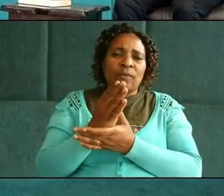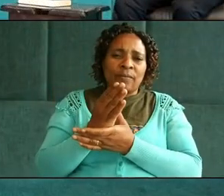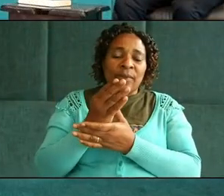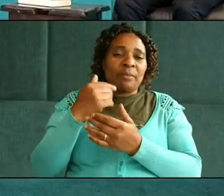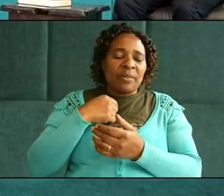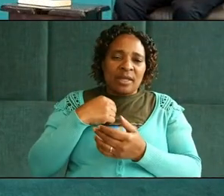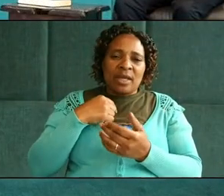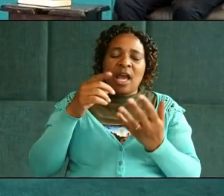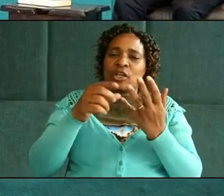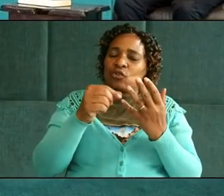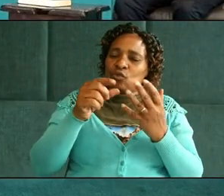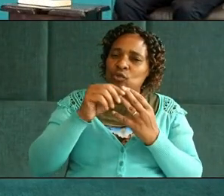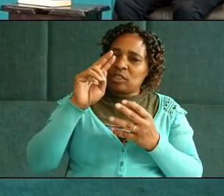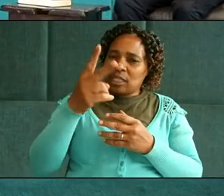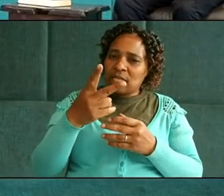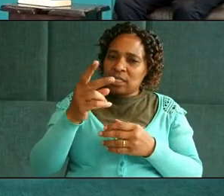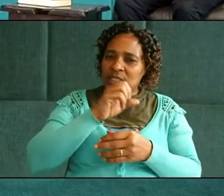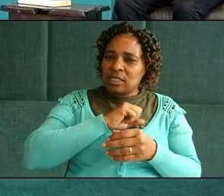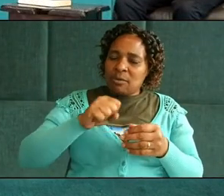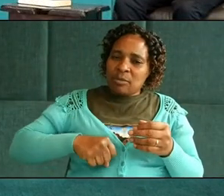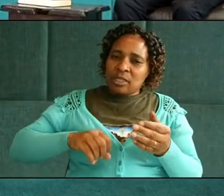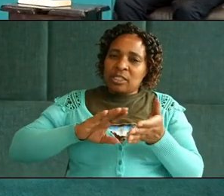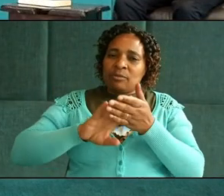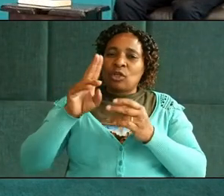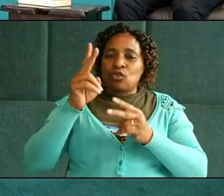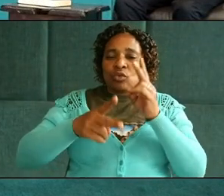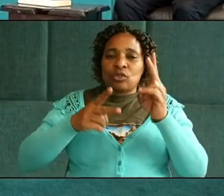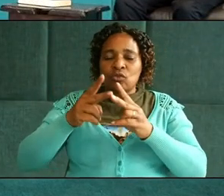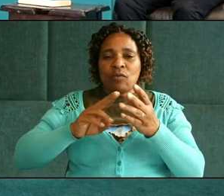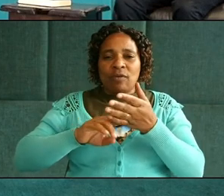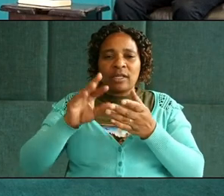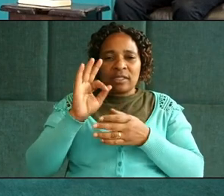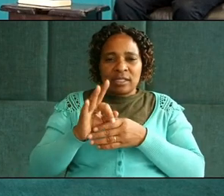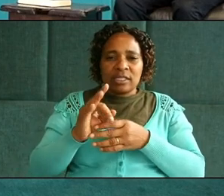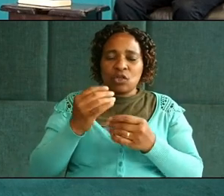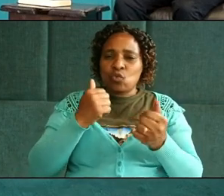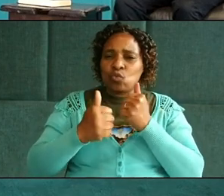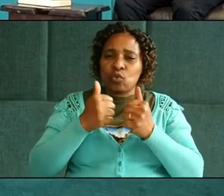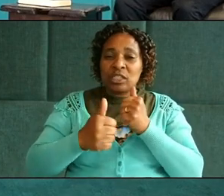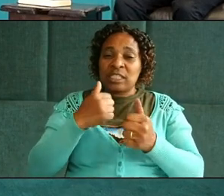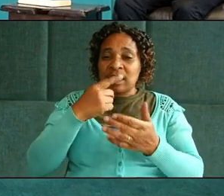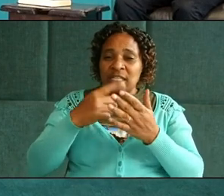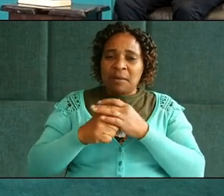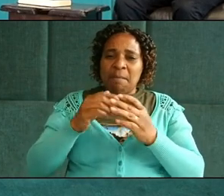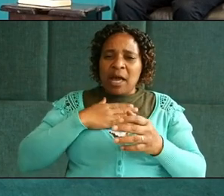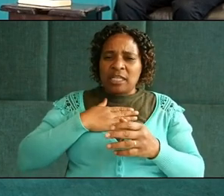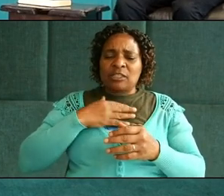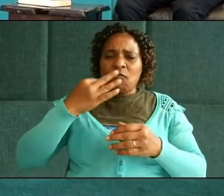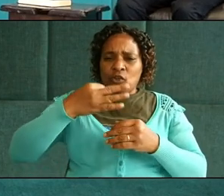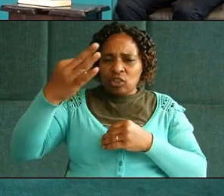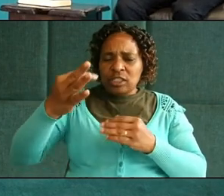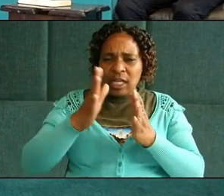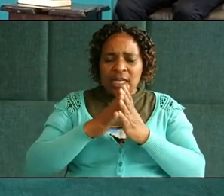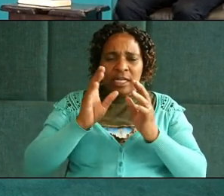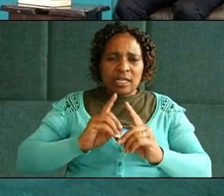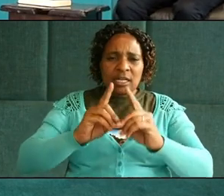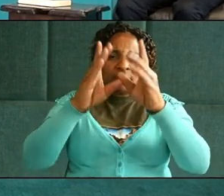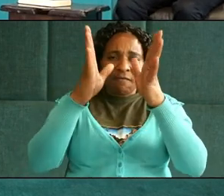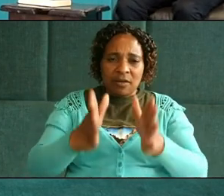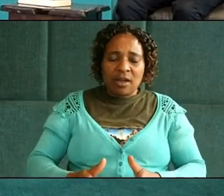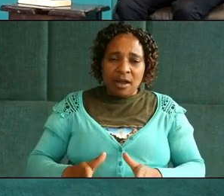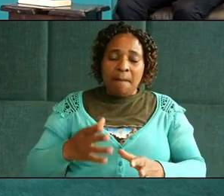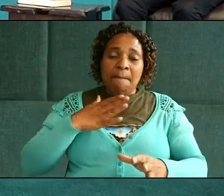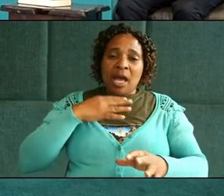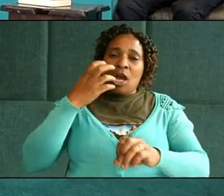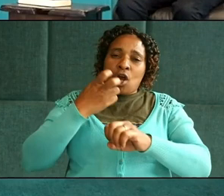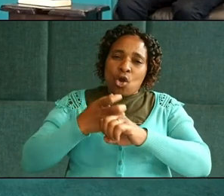choose 2 Samuel 22, verse 2 and 3, which says, the Lord is my fortress and my deliverer. My God is my rock,